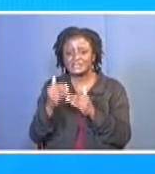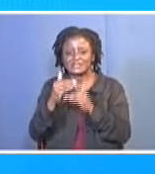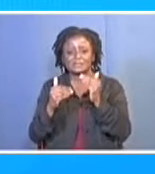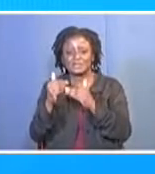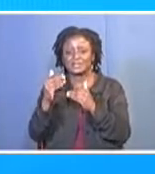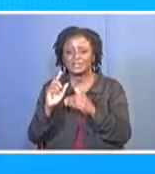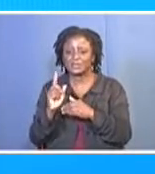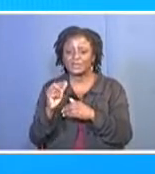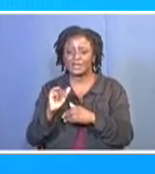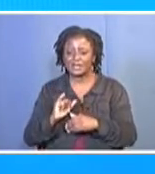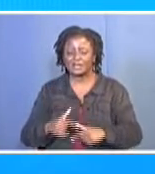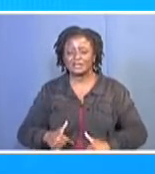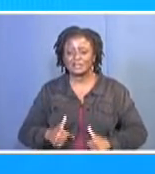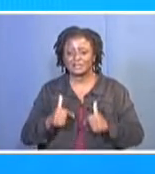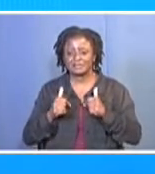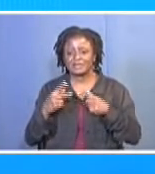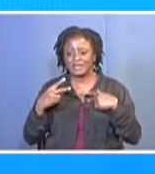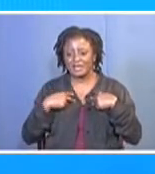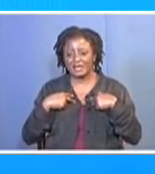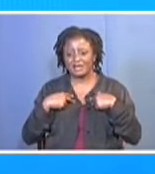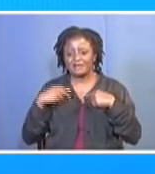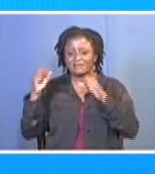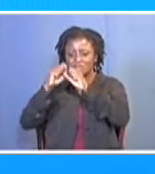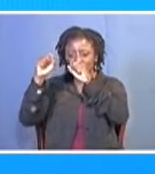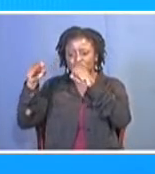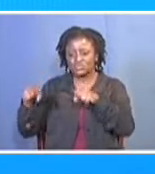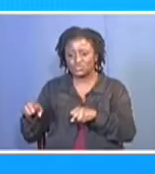have the studio on here at the same building.